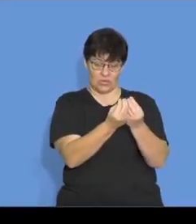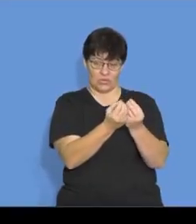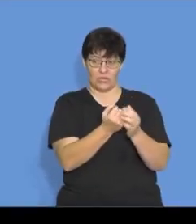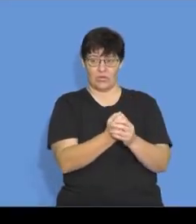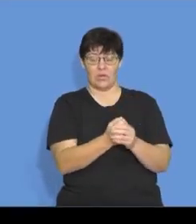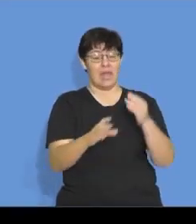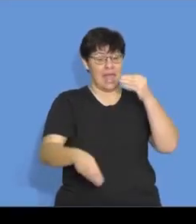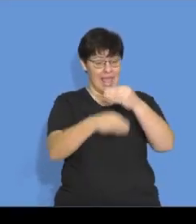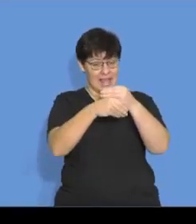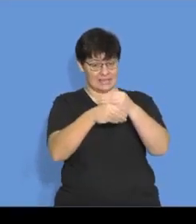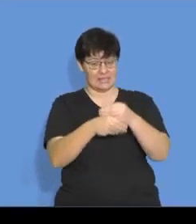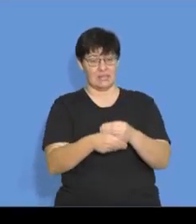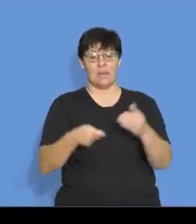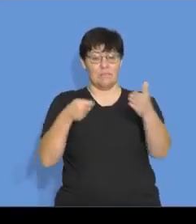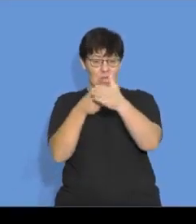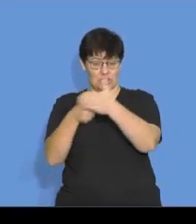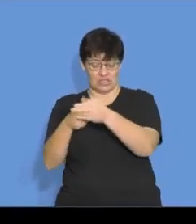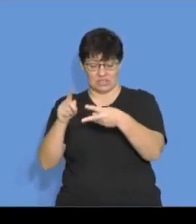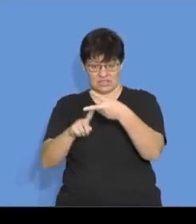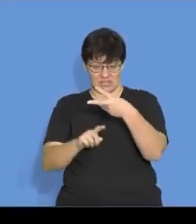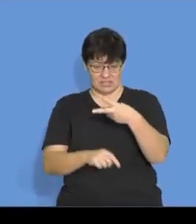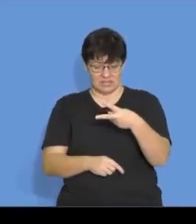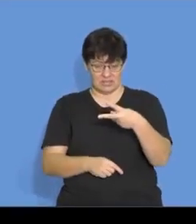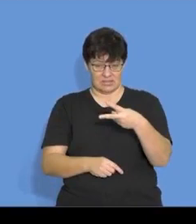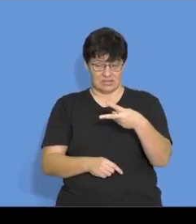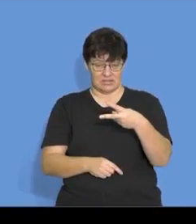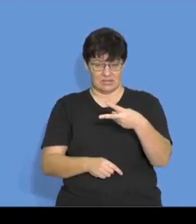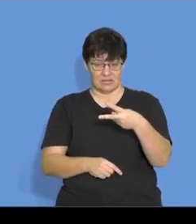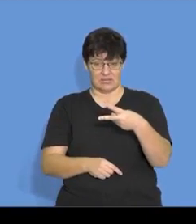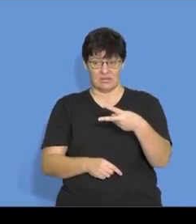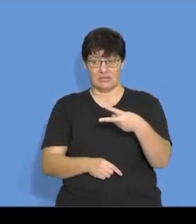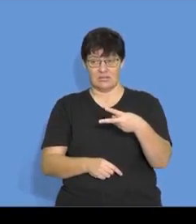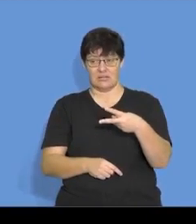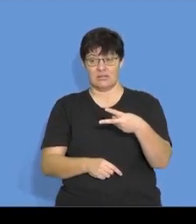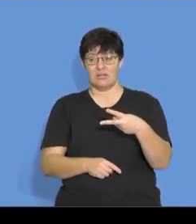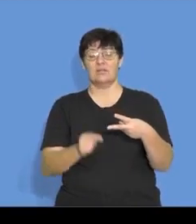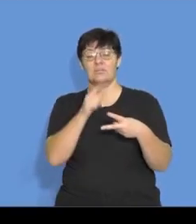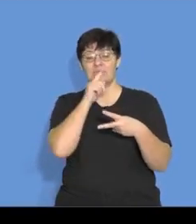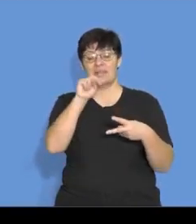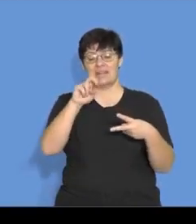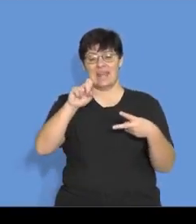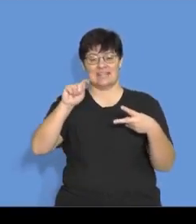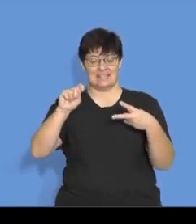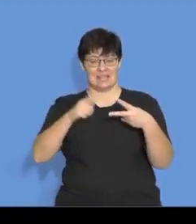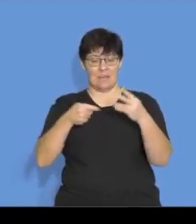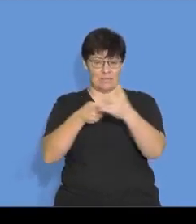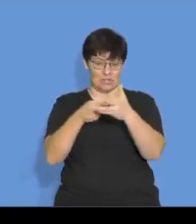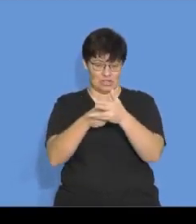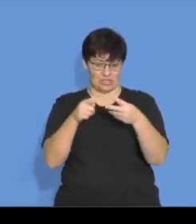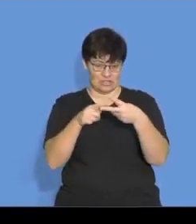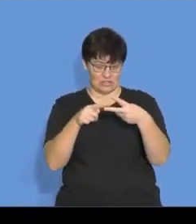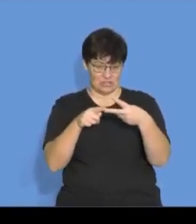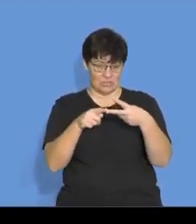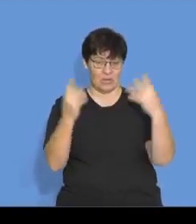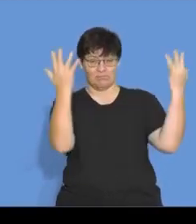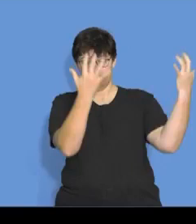plus purchases, right? That purchases figure obviously will be your net purchases. That means you will show a